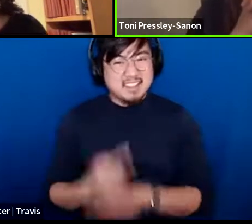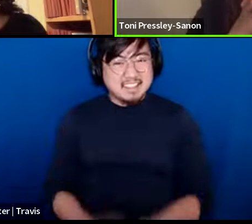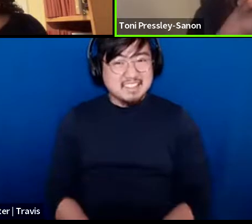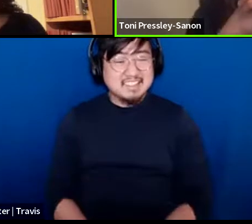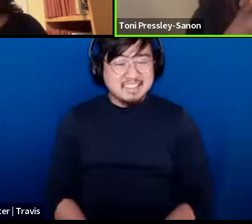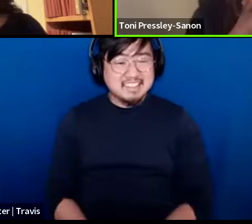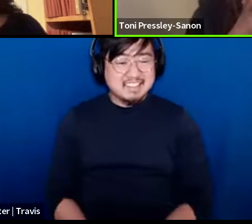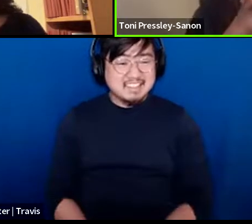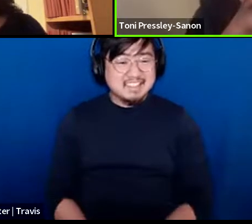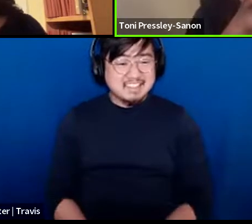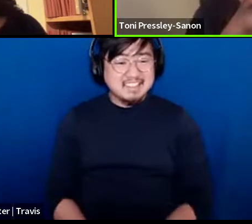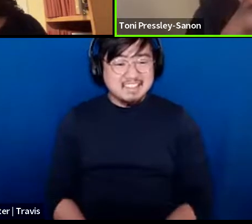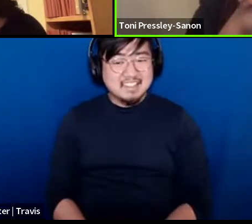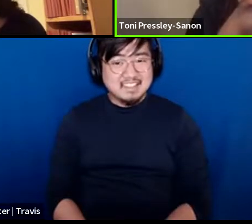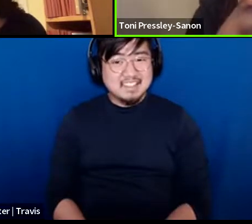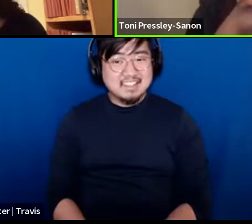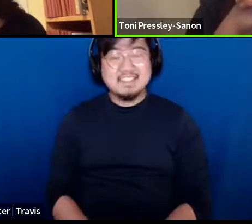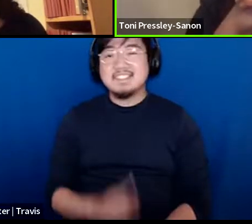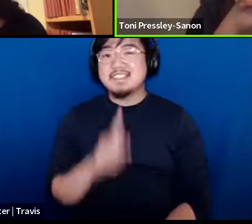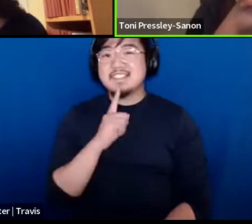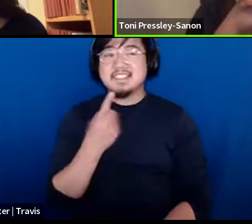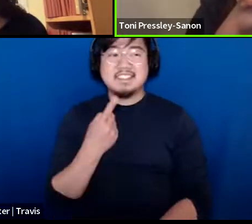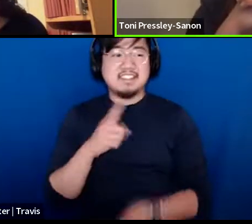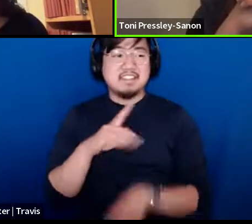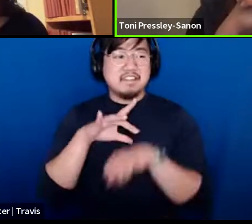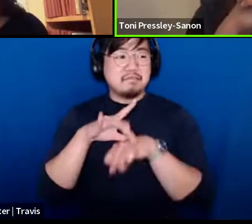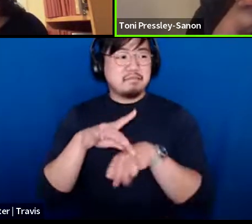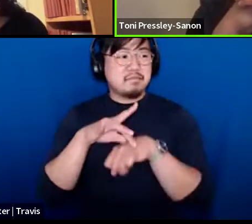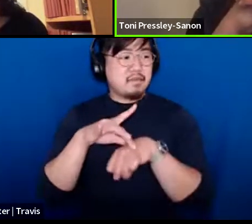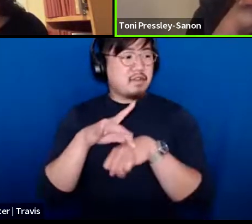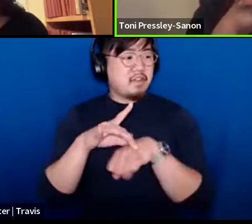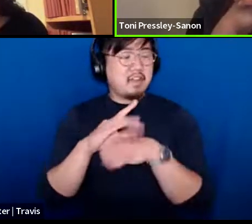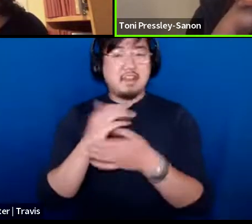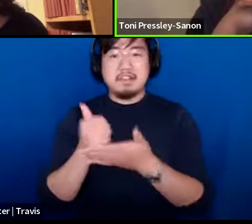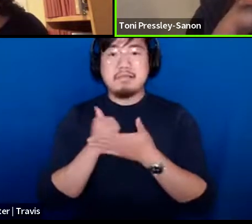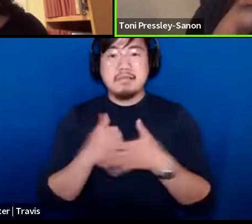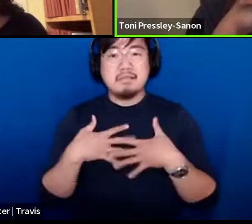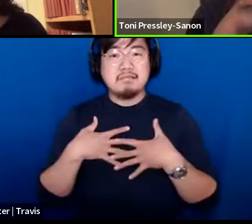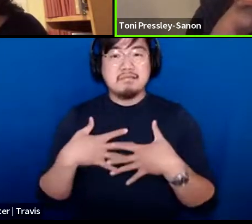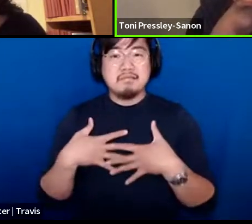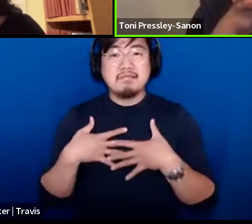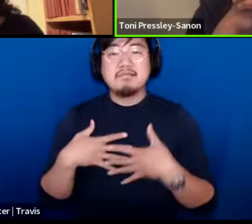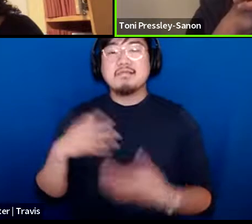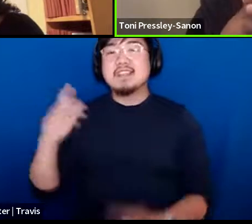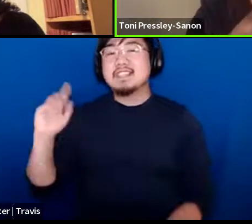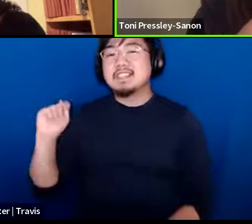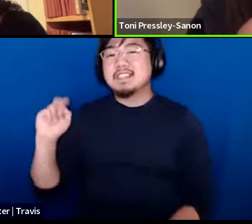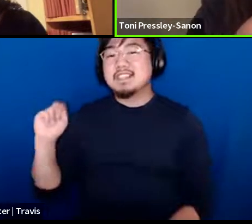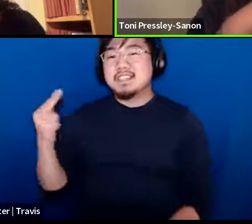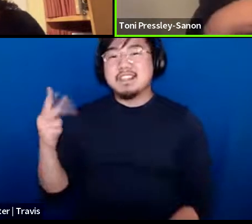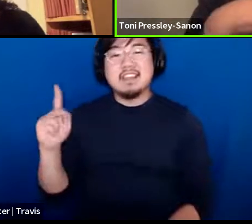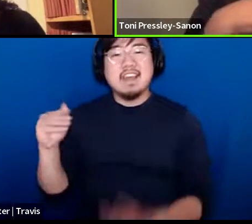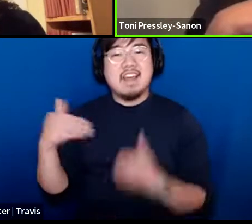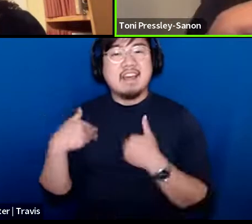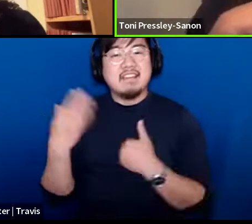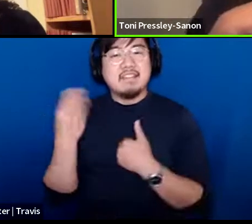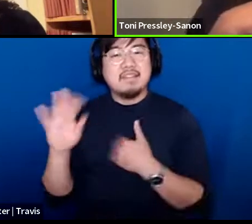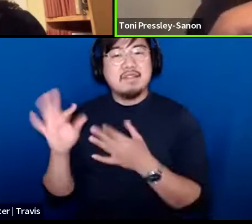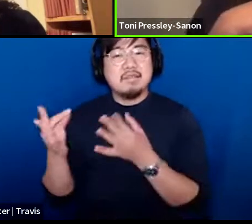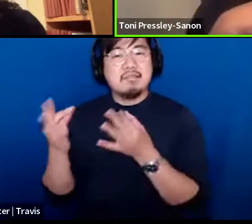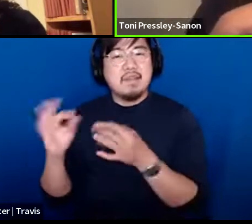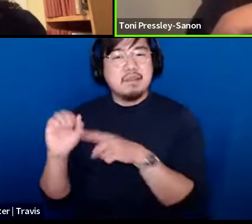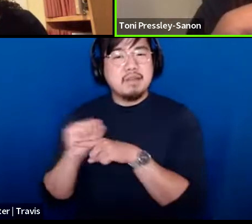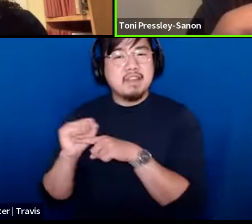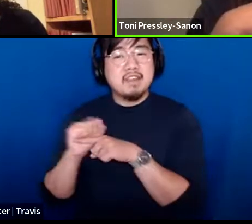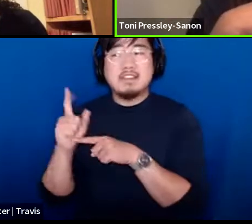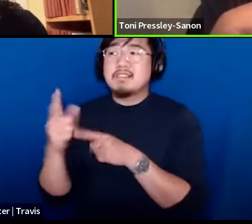that in so many ways the earth breathes us. I think Thich Nhat Hanh has several meditations in which he encourages us to